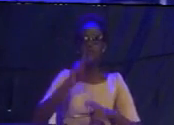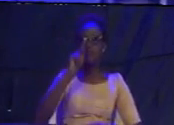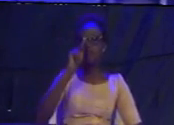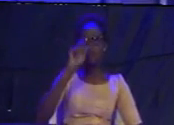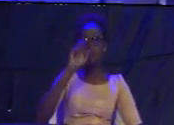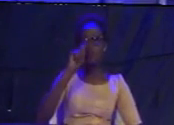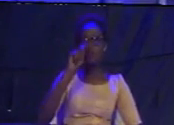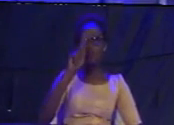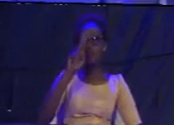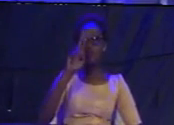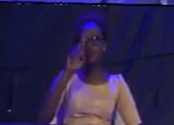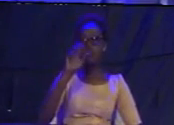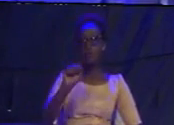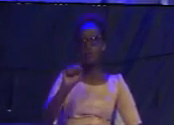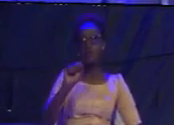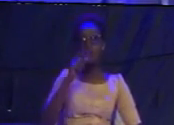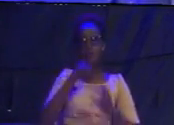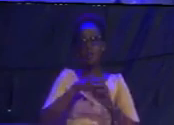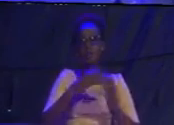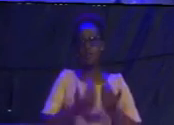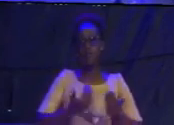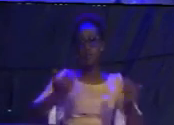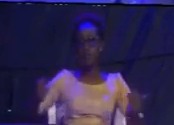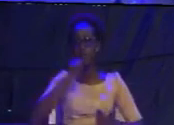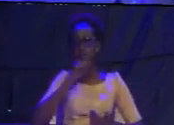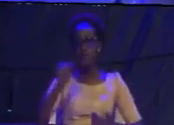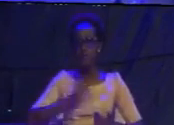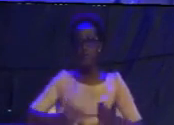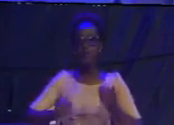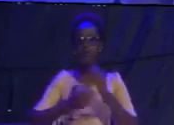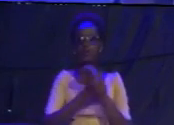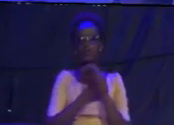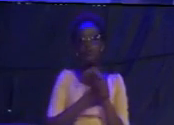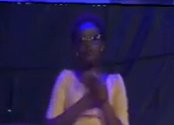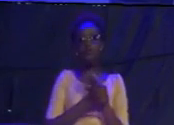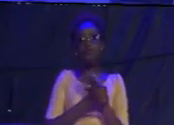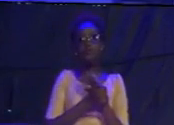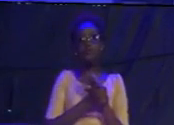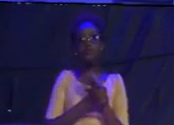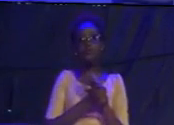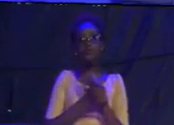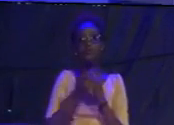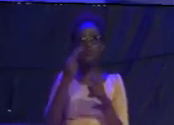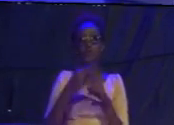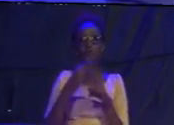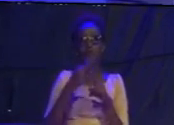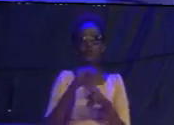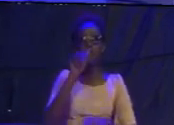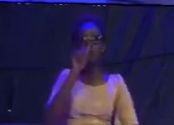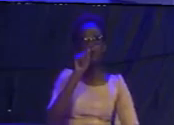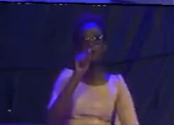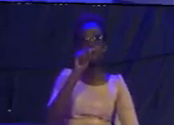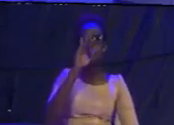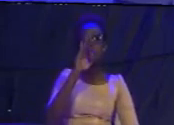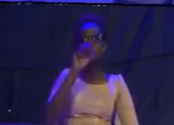wife called Ketura. Mubana bamwe mubuzukuru bavuye kuri Ketura harubise Afere. Some of